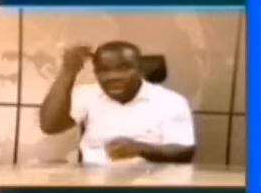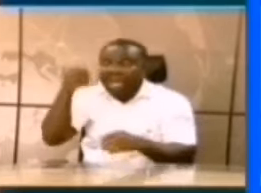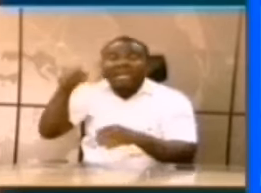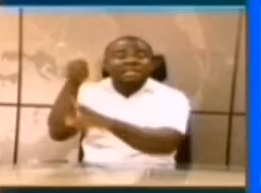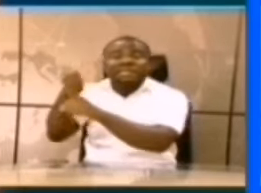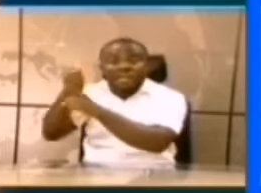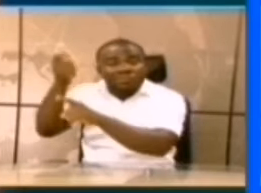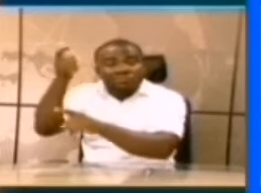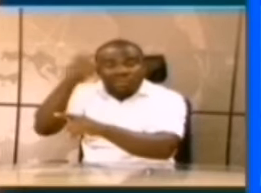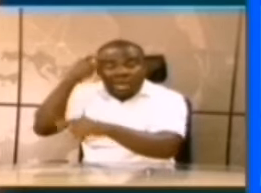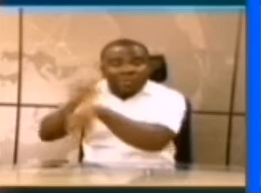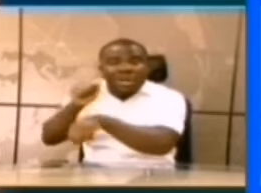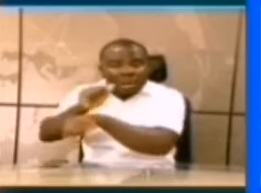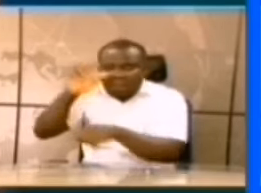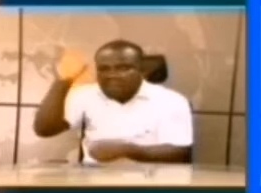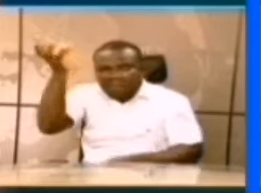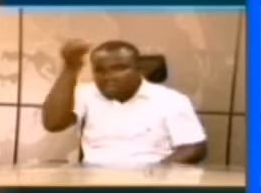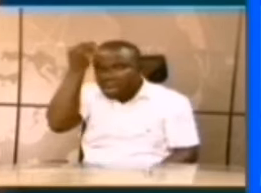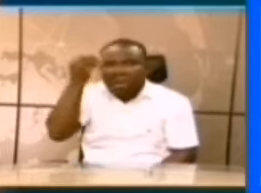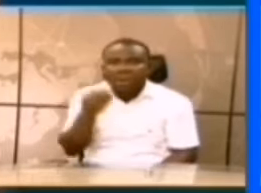What poacher coming up and pumkru?